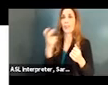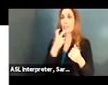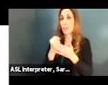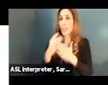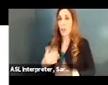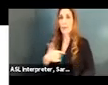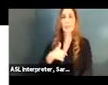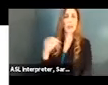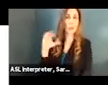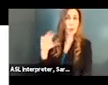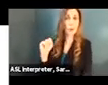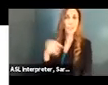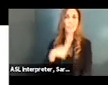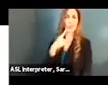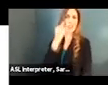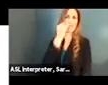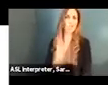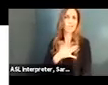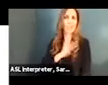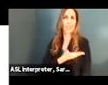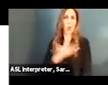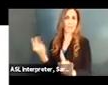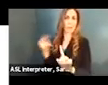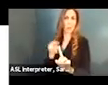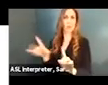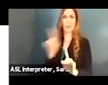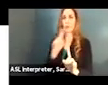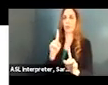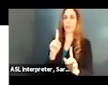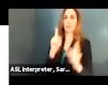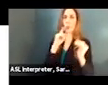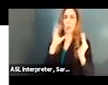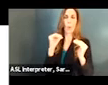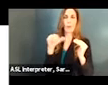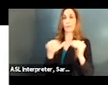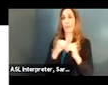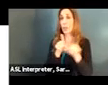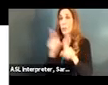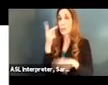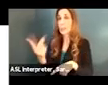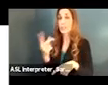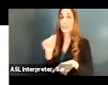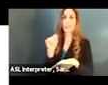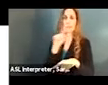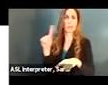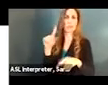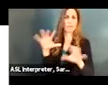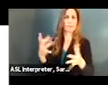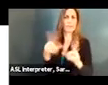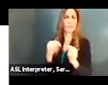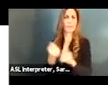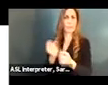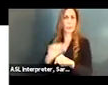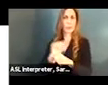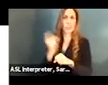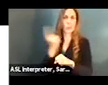little bit of the lens that we're coming from, but we're really hoping that this, as you'll see, AT is a team effort. So there is something for